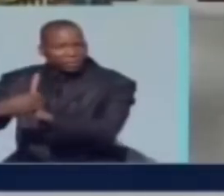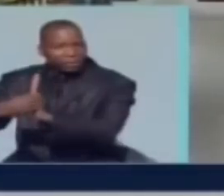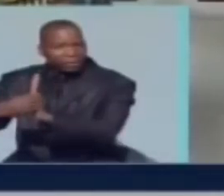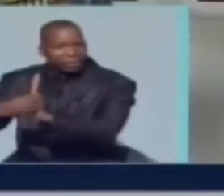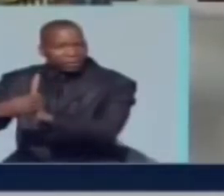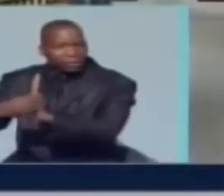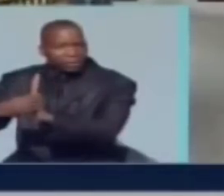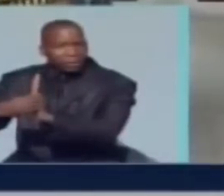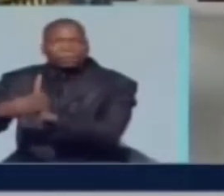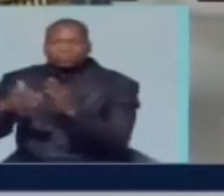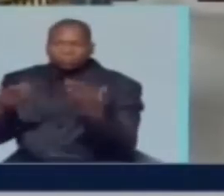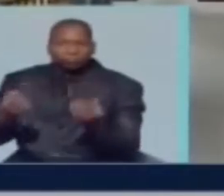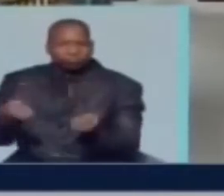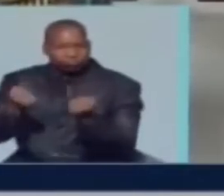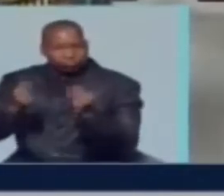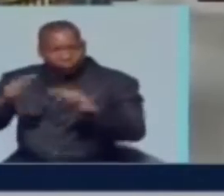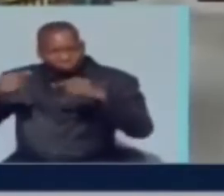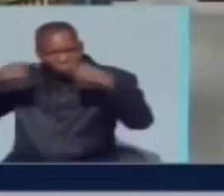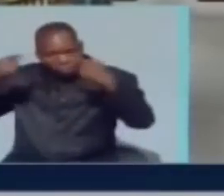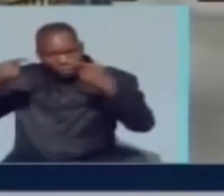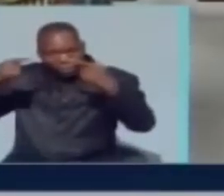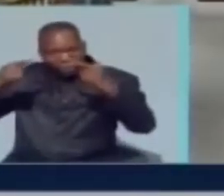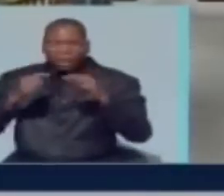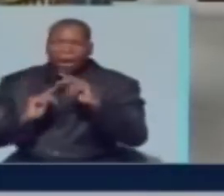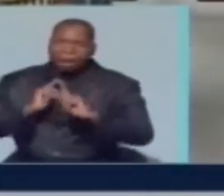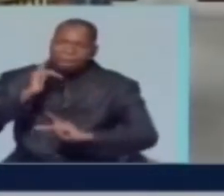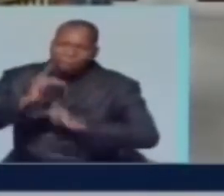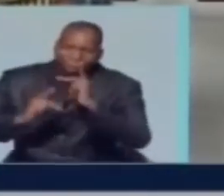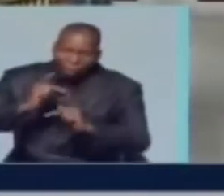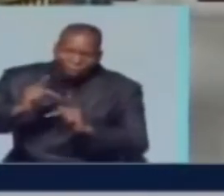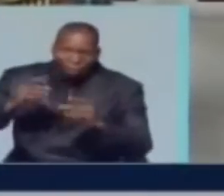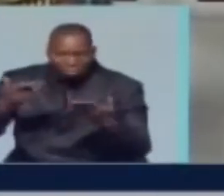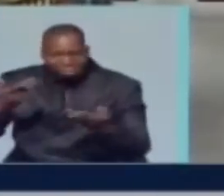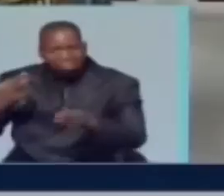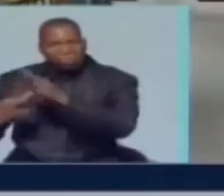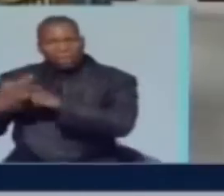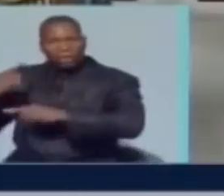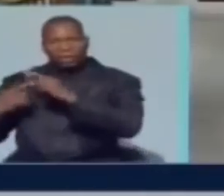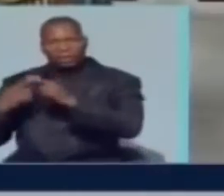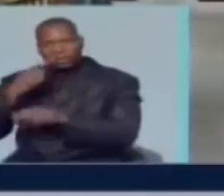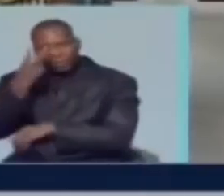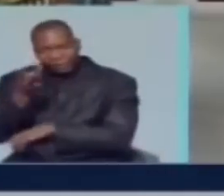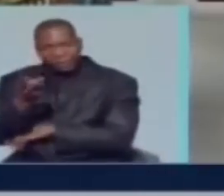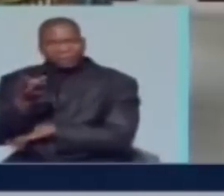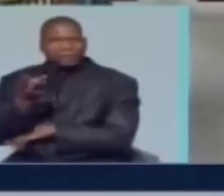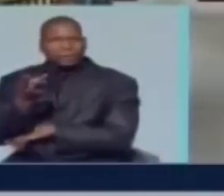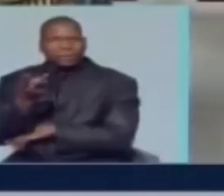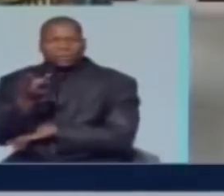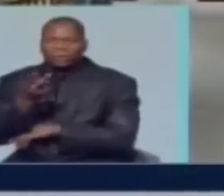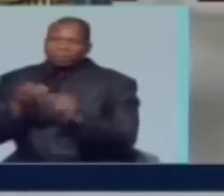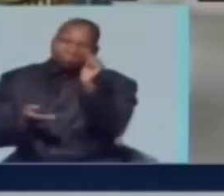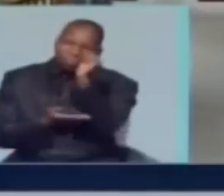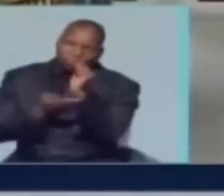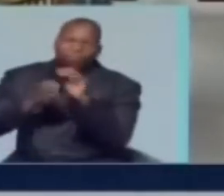courage to emerge, for us to review processes and see how we can enhance them, how